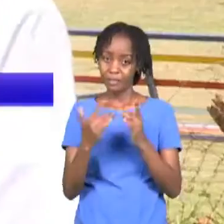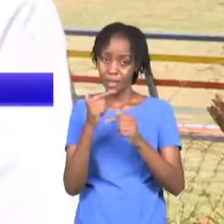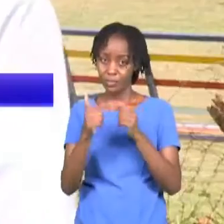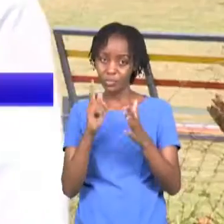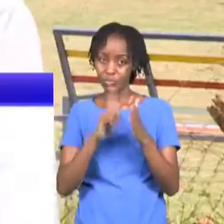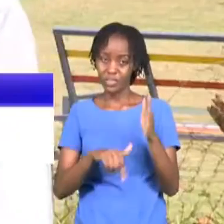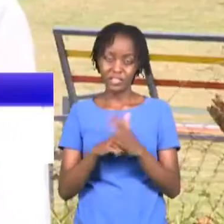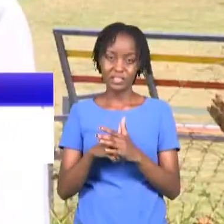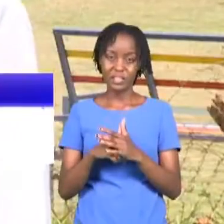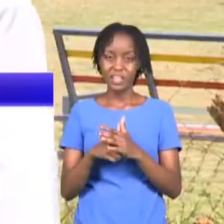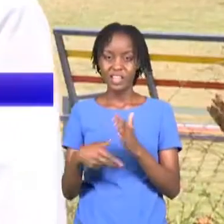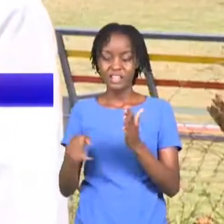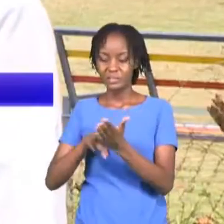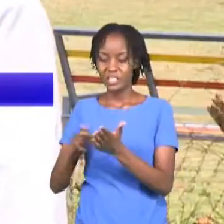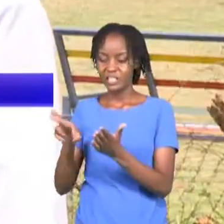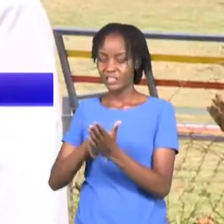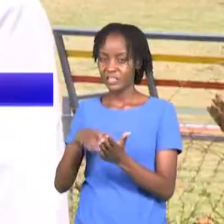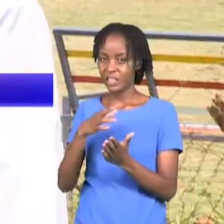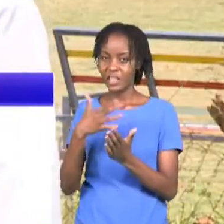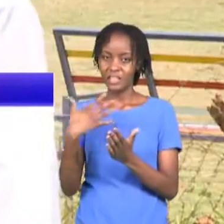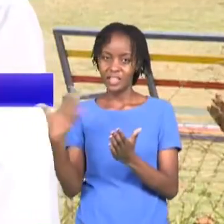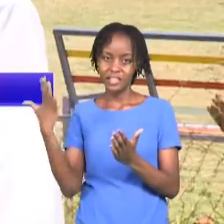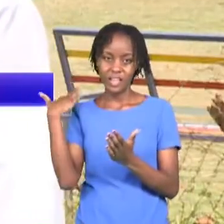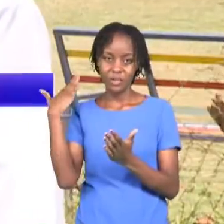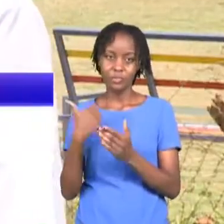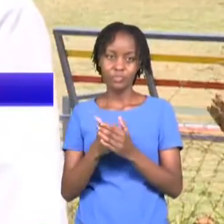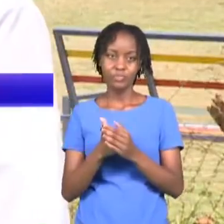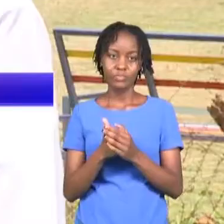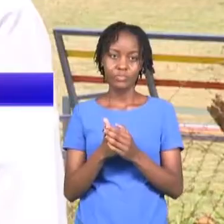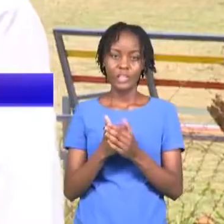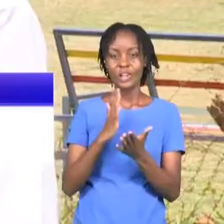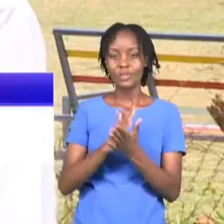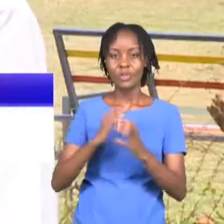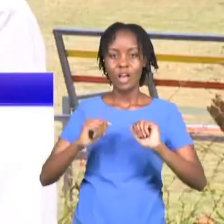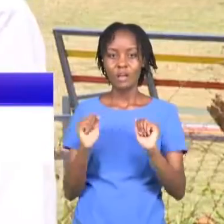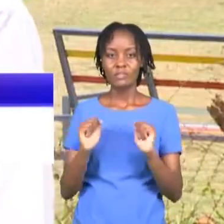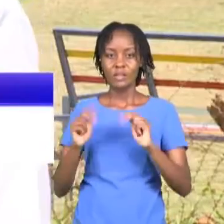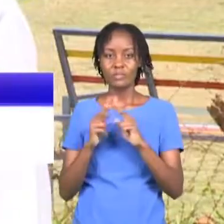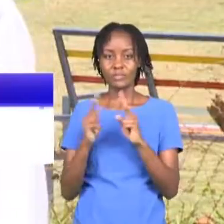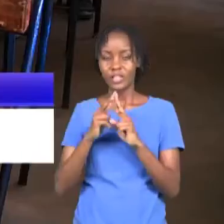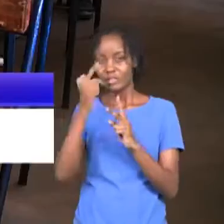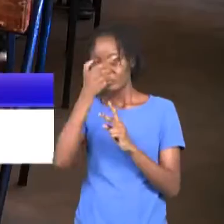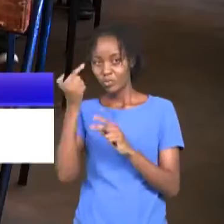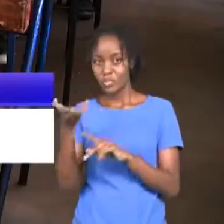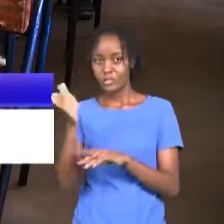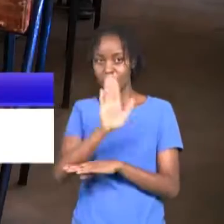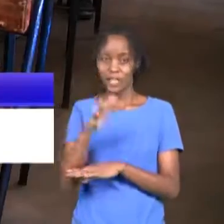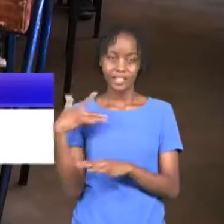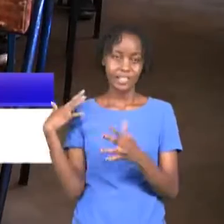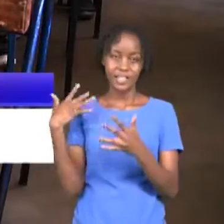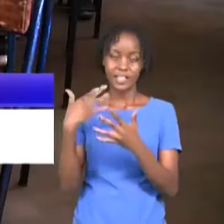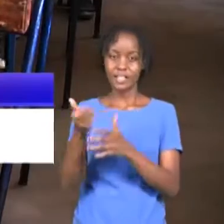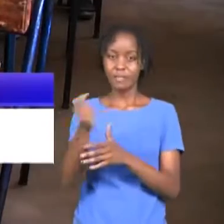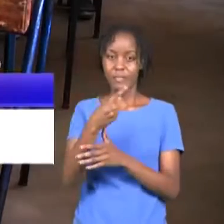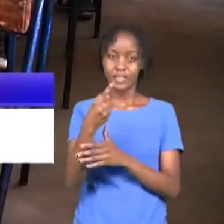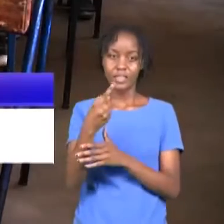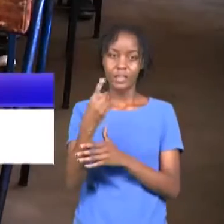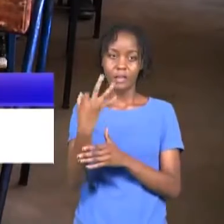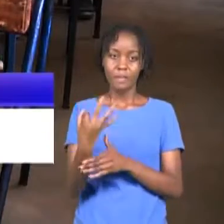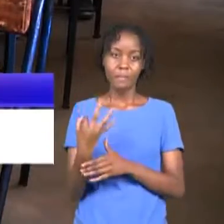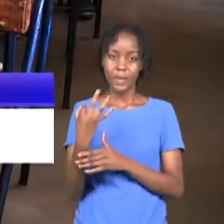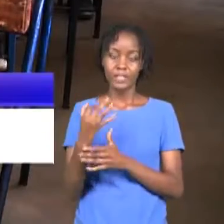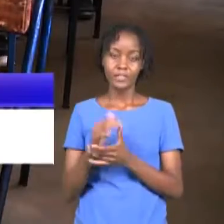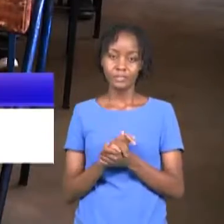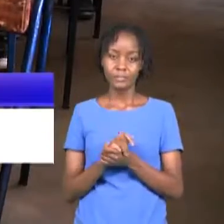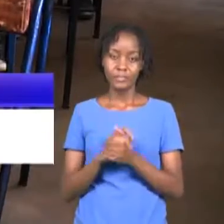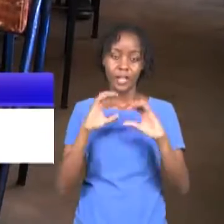it was abrupt, we were very excited because that is what we have been longing for since March. Yes, dear. Grade 4